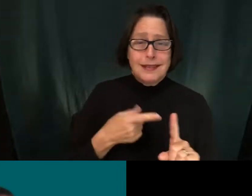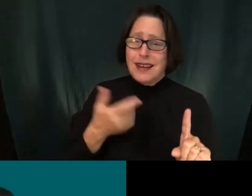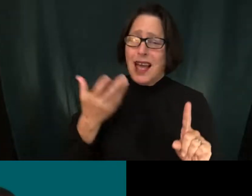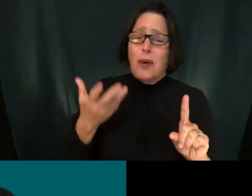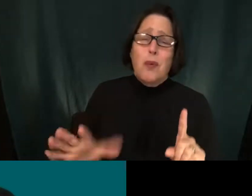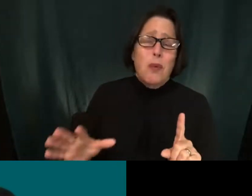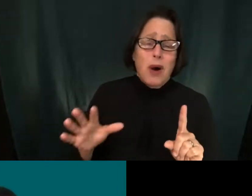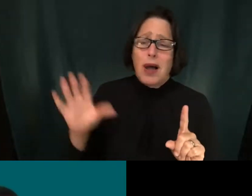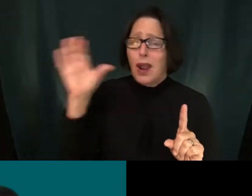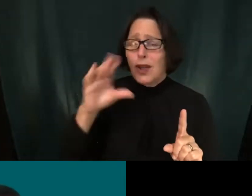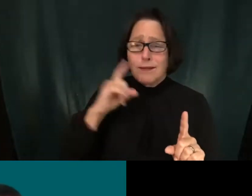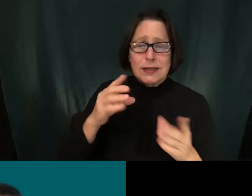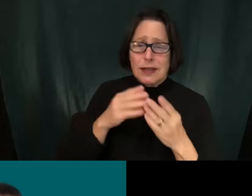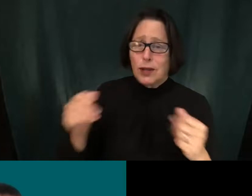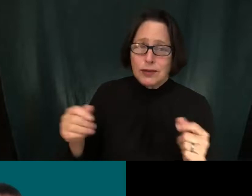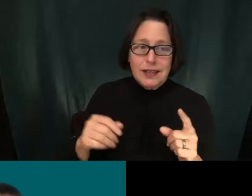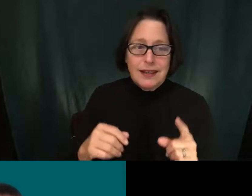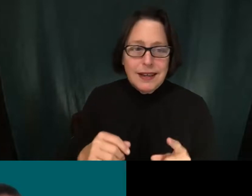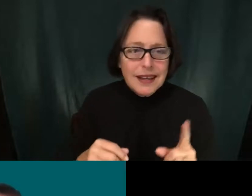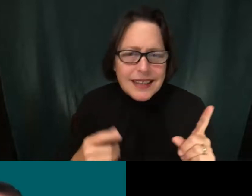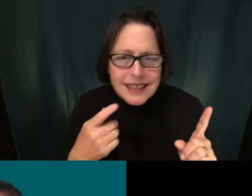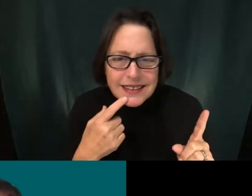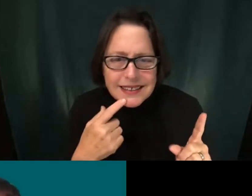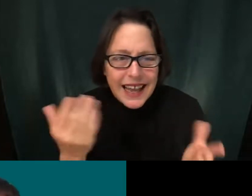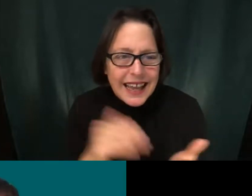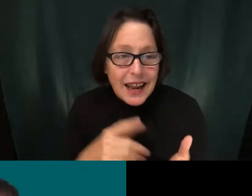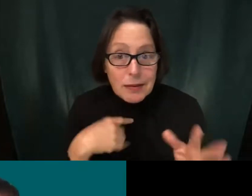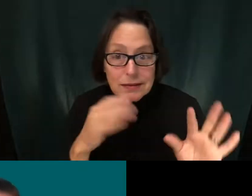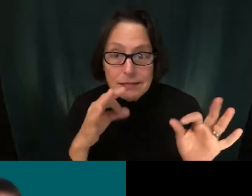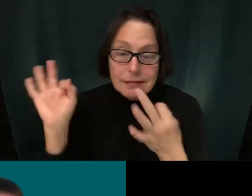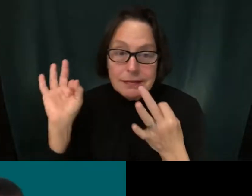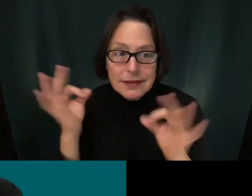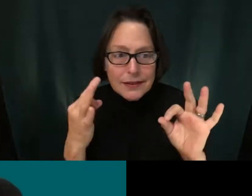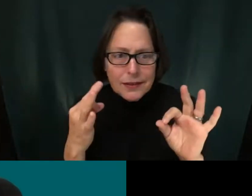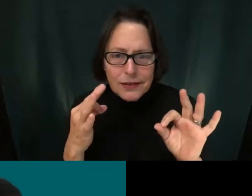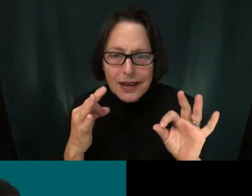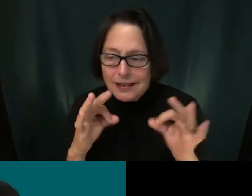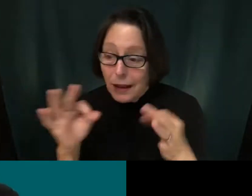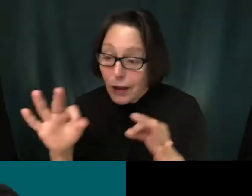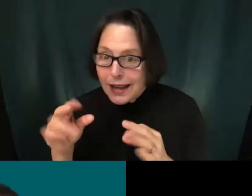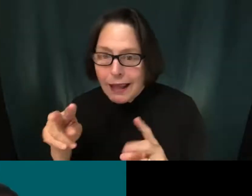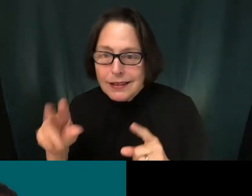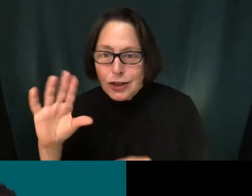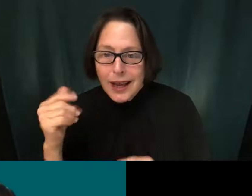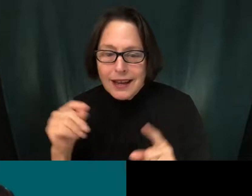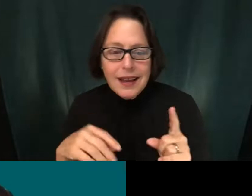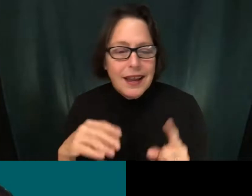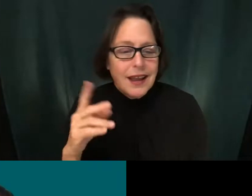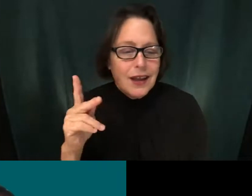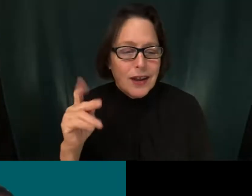help in finding solutions? I'm sorry, can you say that one again? I got distracted by some of the chat coming in. Yeah, no